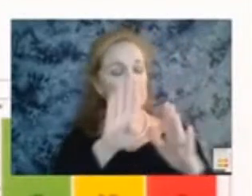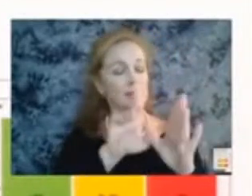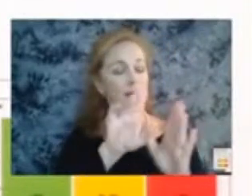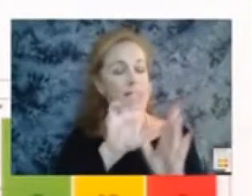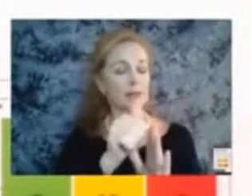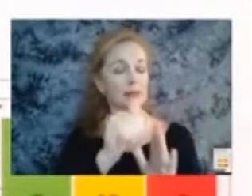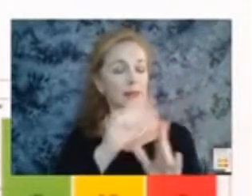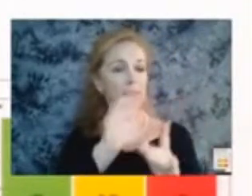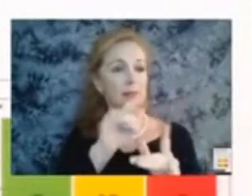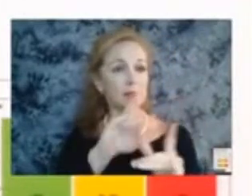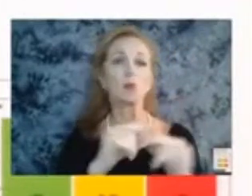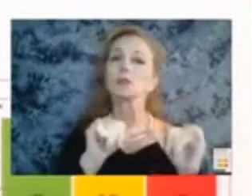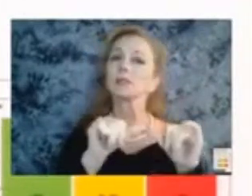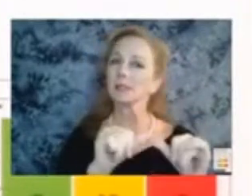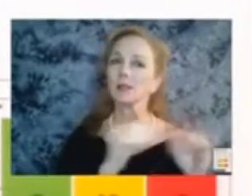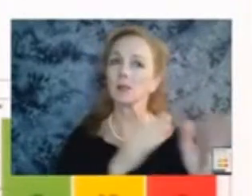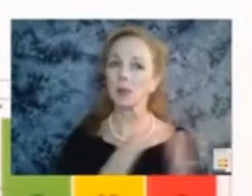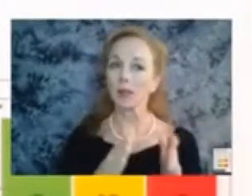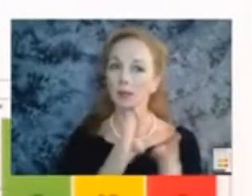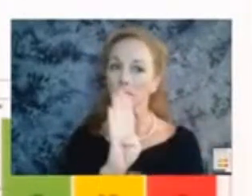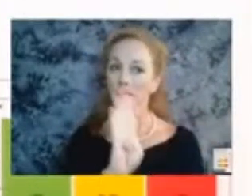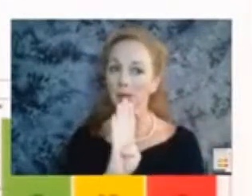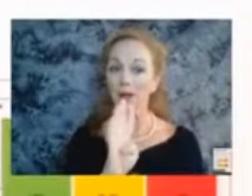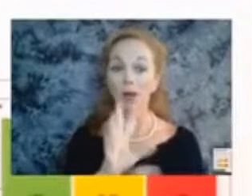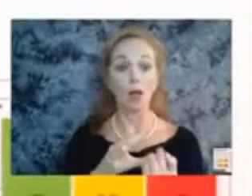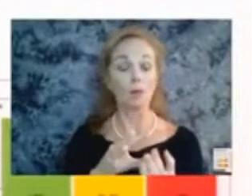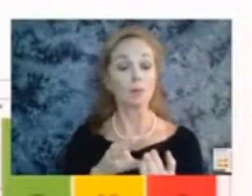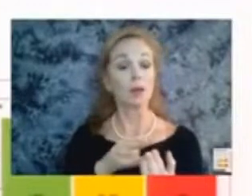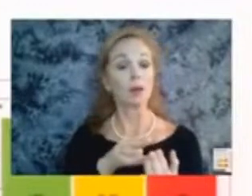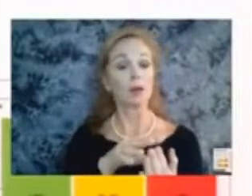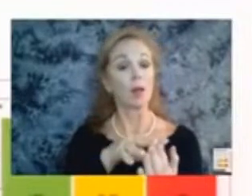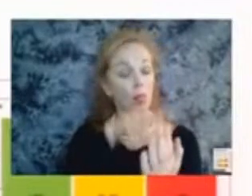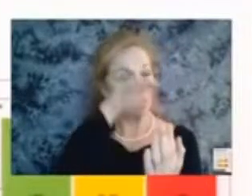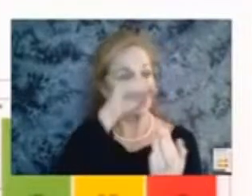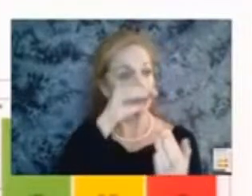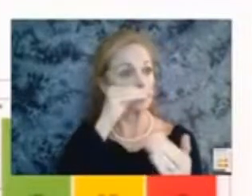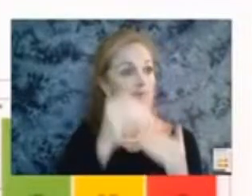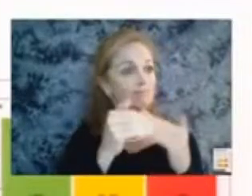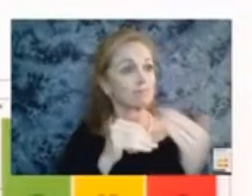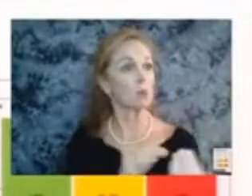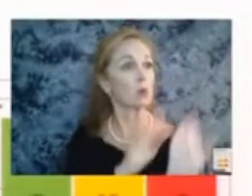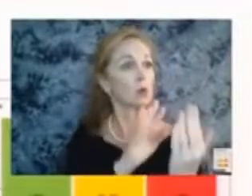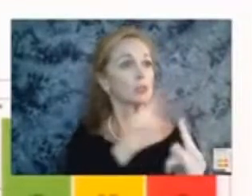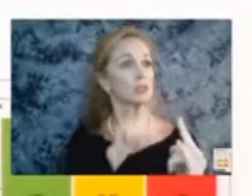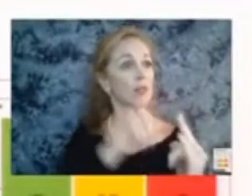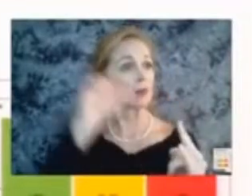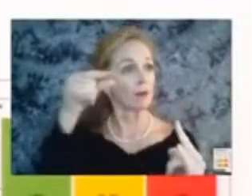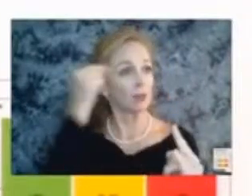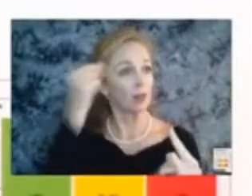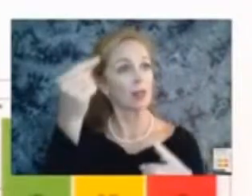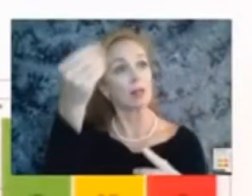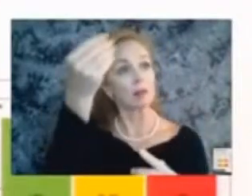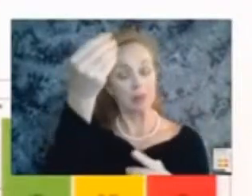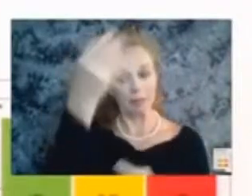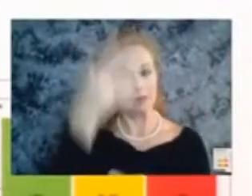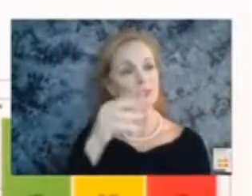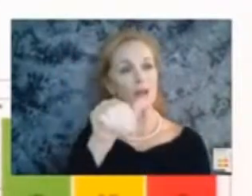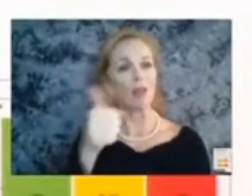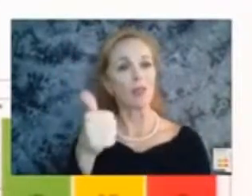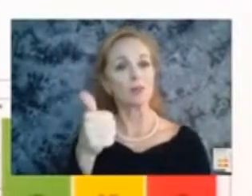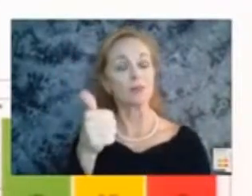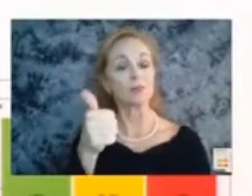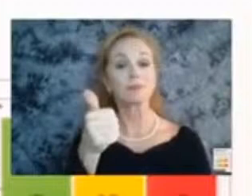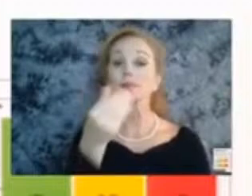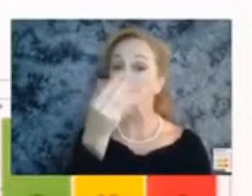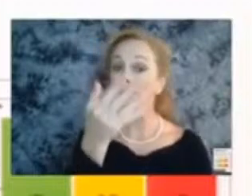still in Plan B in a learning approach until the governor tells us otherwise. So what also is